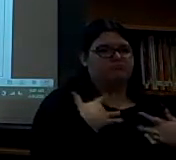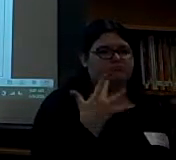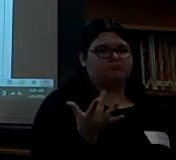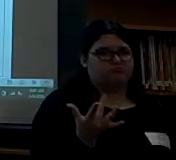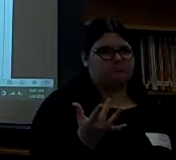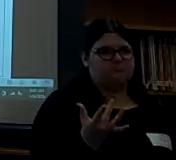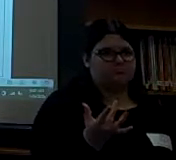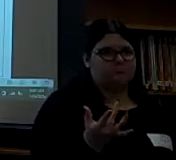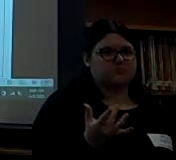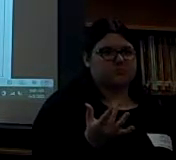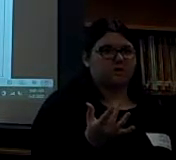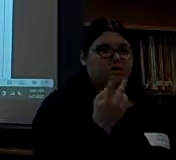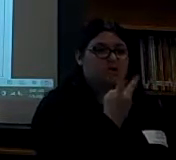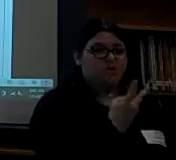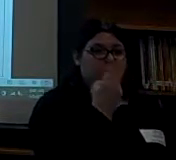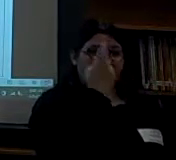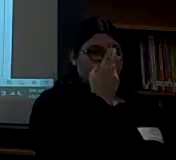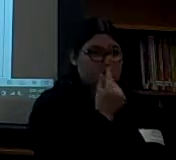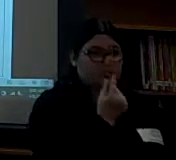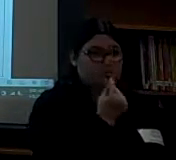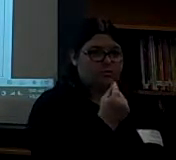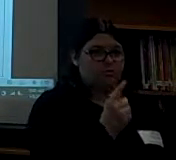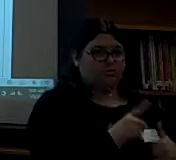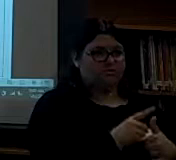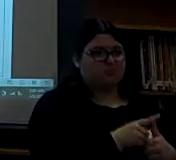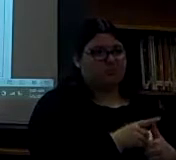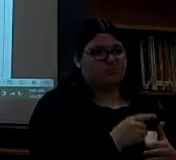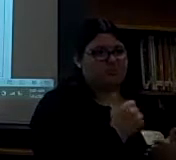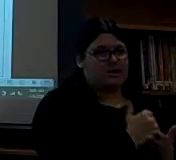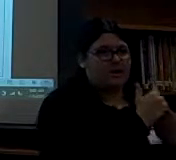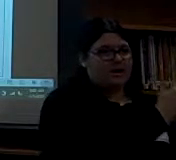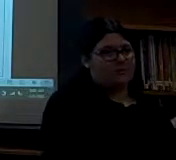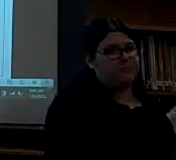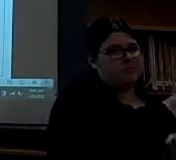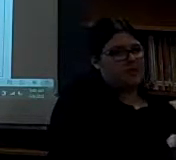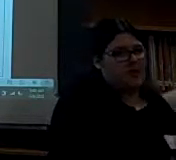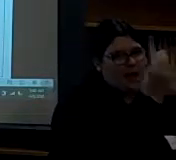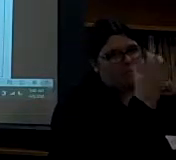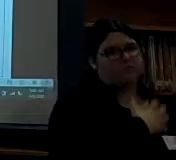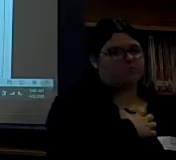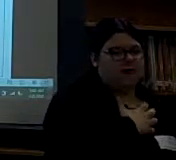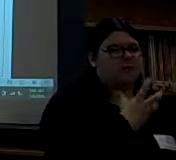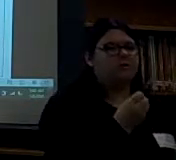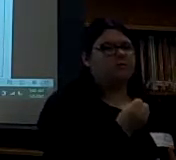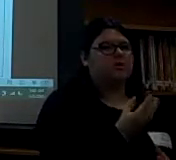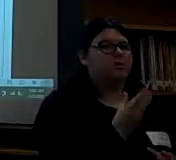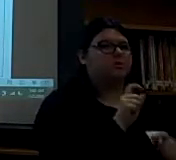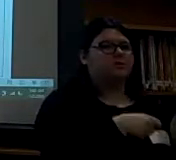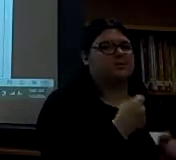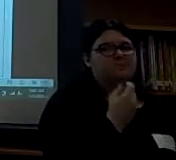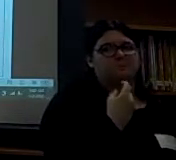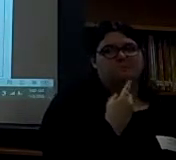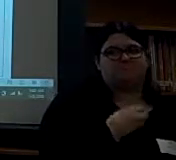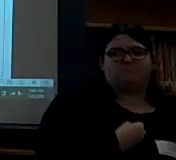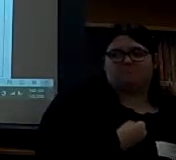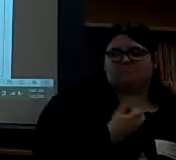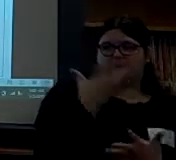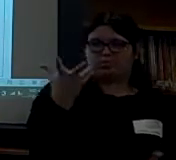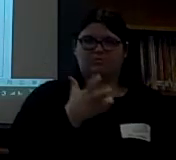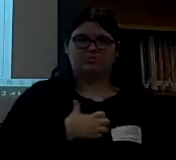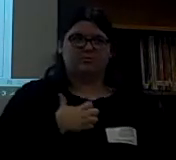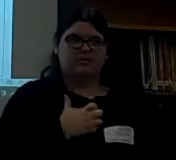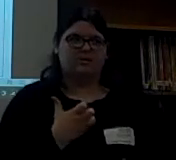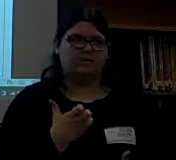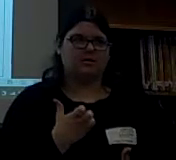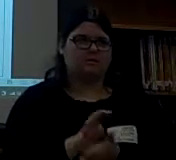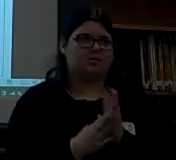on. Now, there are two reasons we do that. The first is it actually helps them get out of yuck. So instead of coming back at you by turning their yuck out at you,